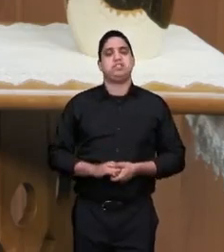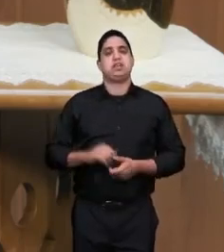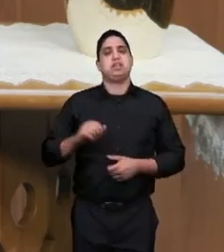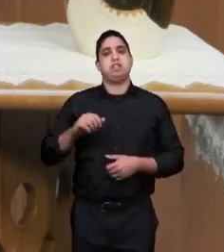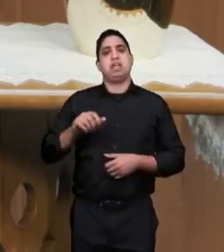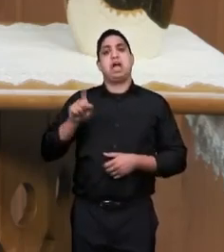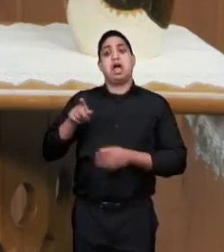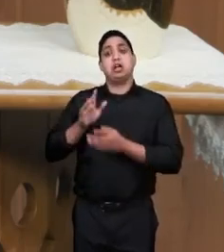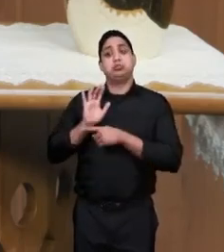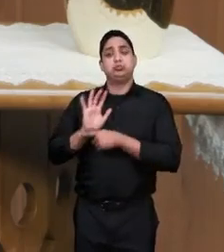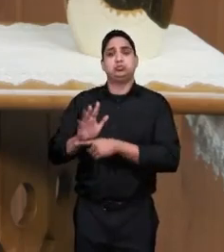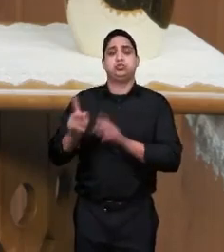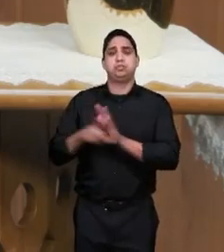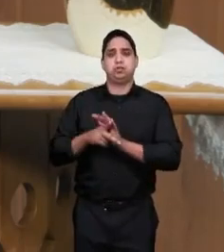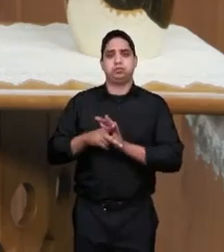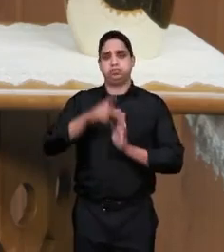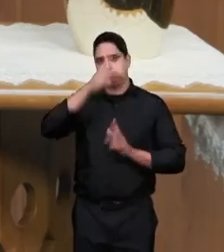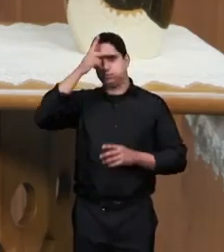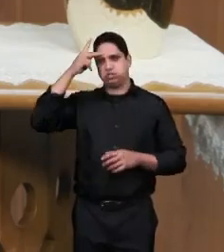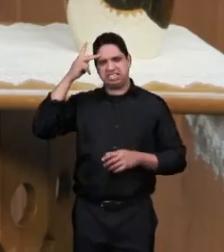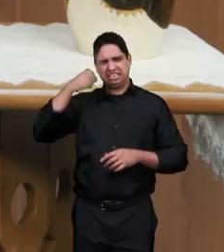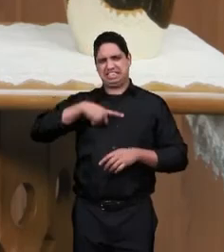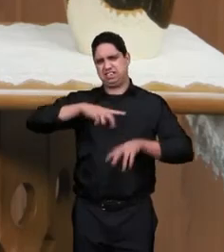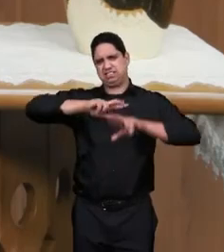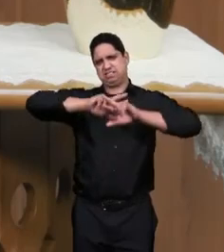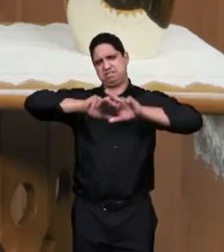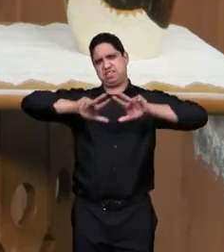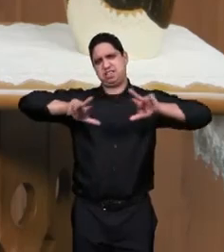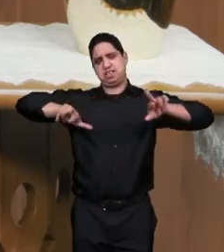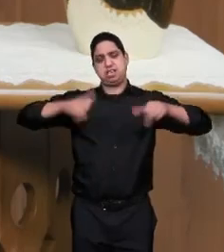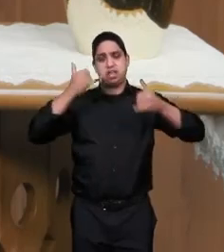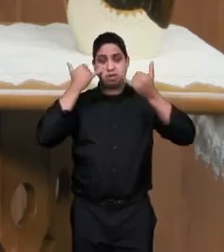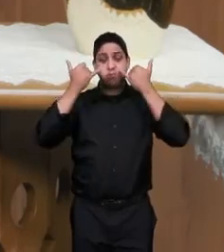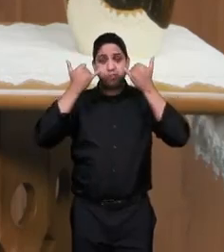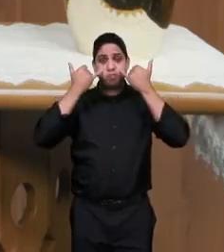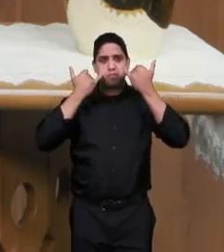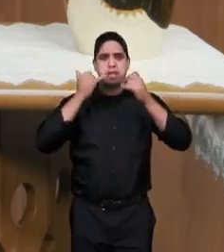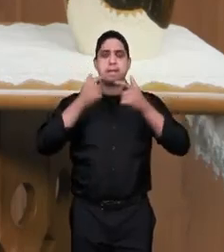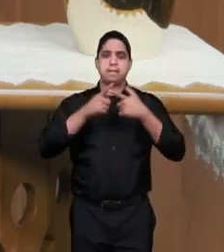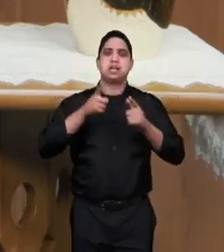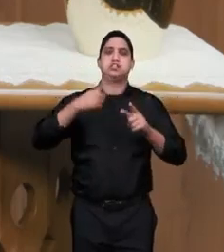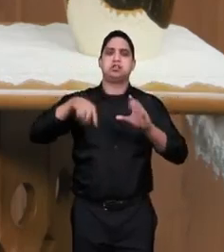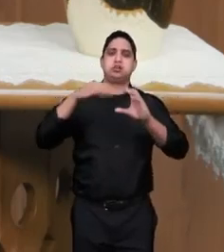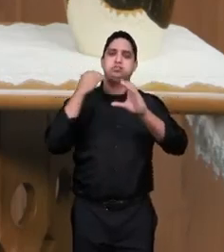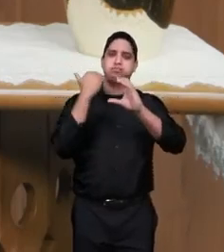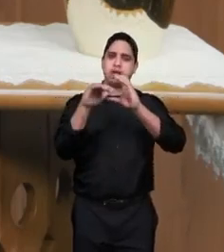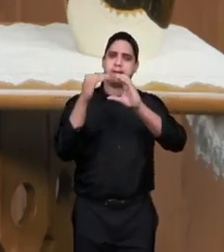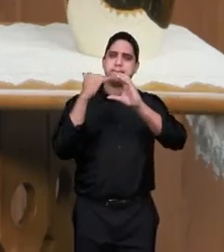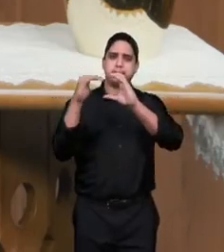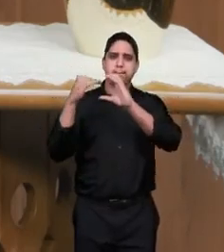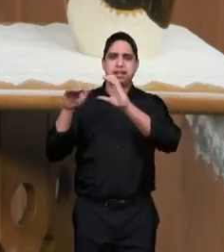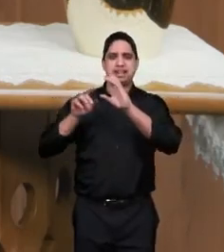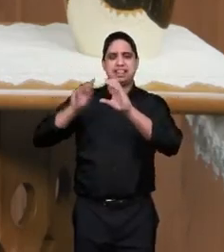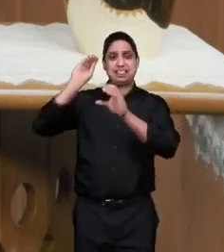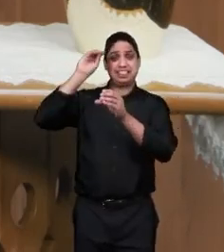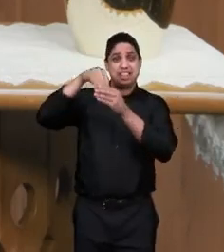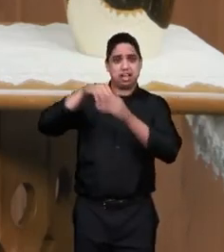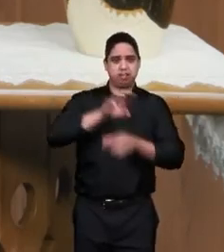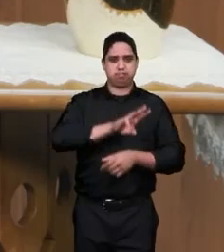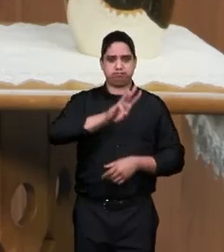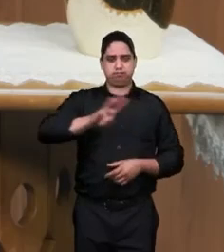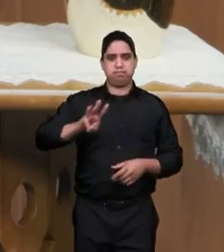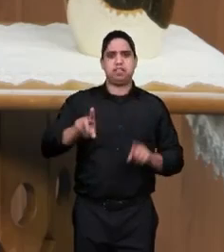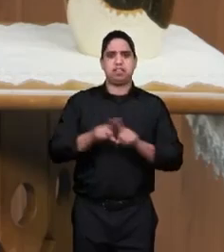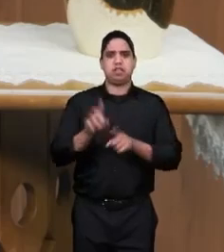by our brothers that participated in this study. There are other informations that we will be sharing on our site, and also